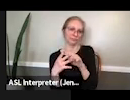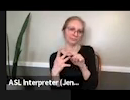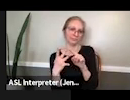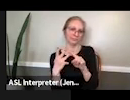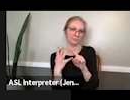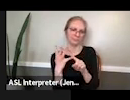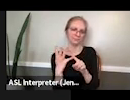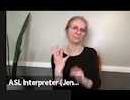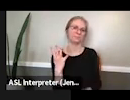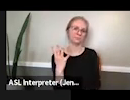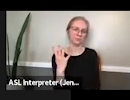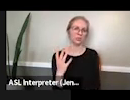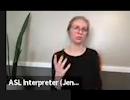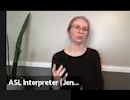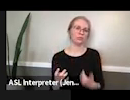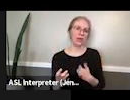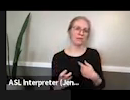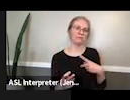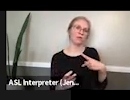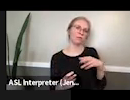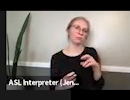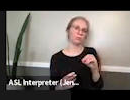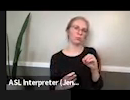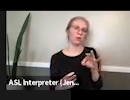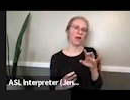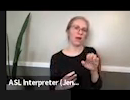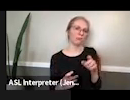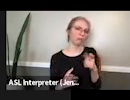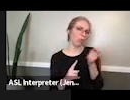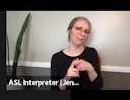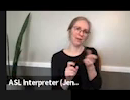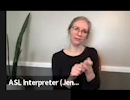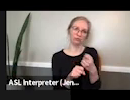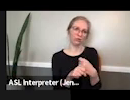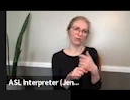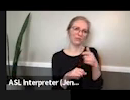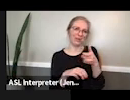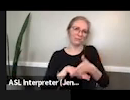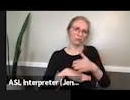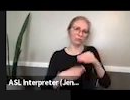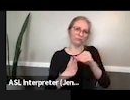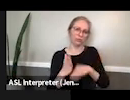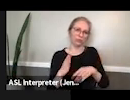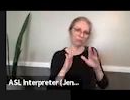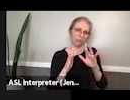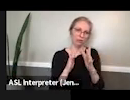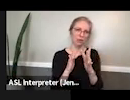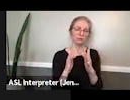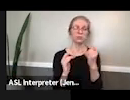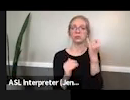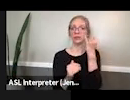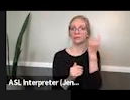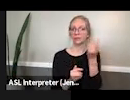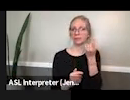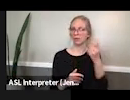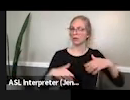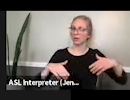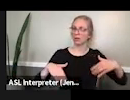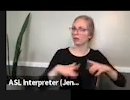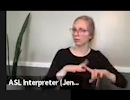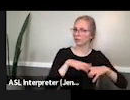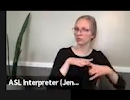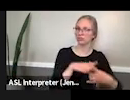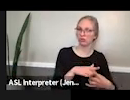a profile generated automatically after you fill it out online, whether something is not yet started, that's